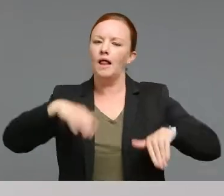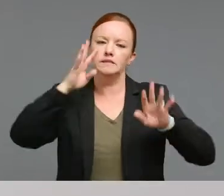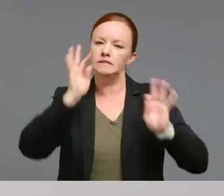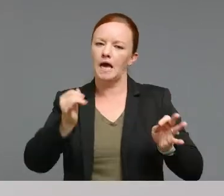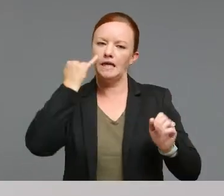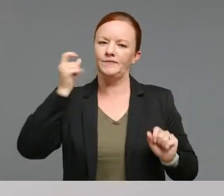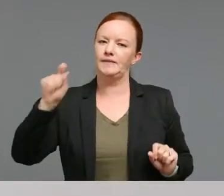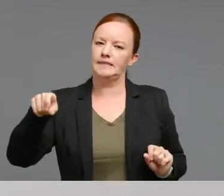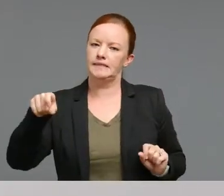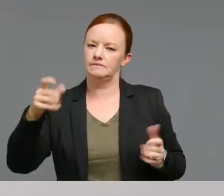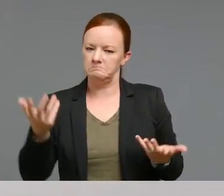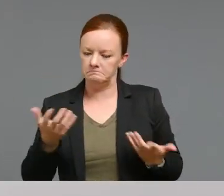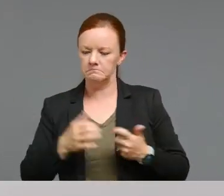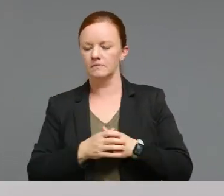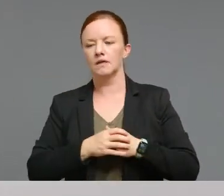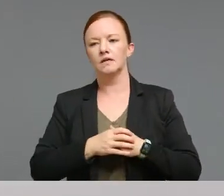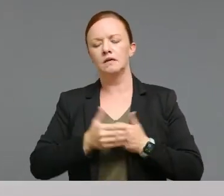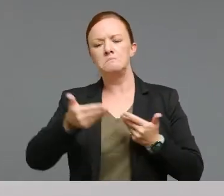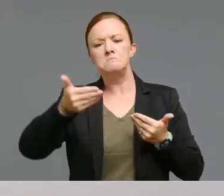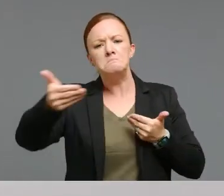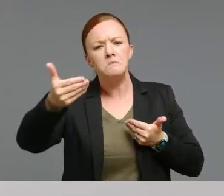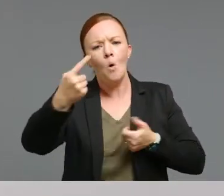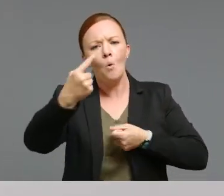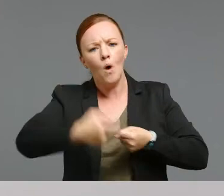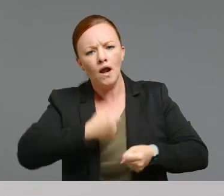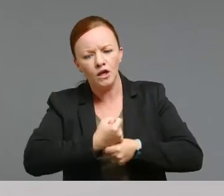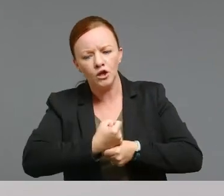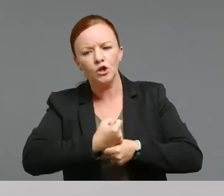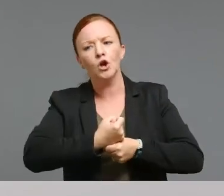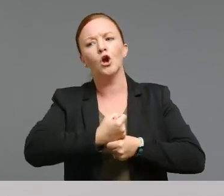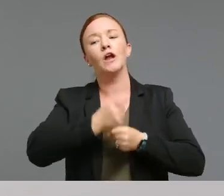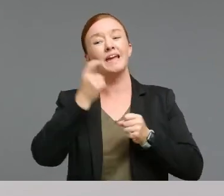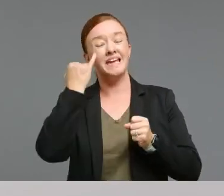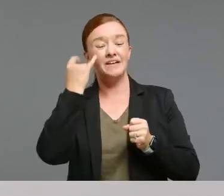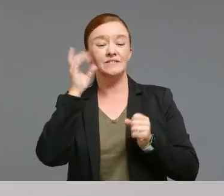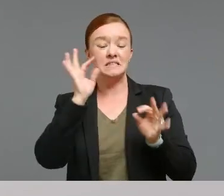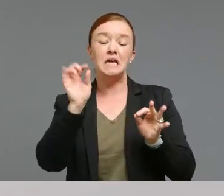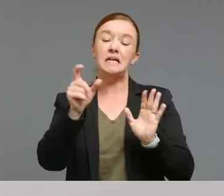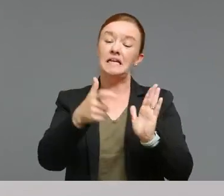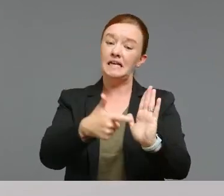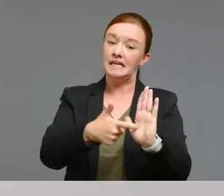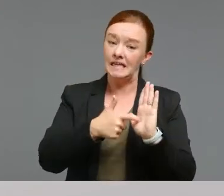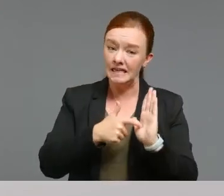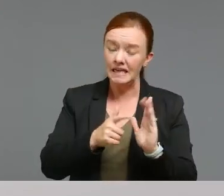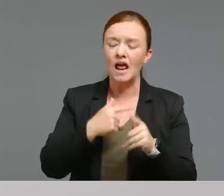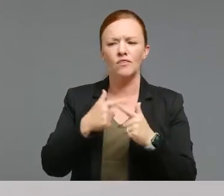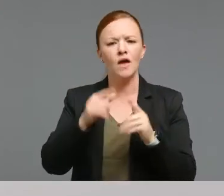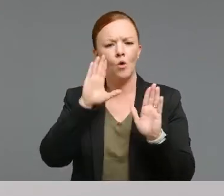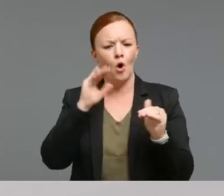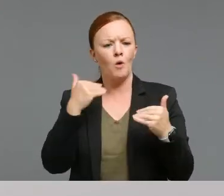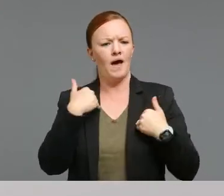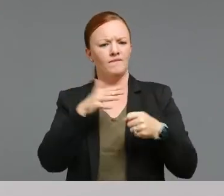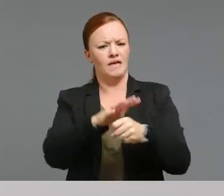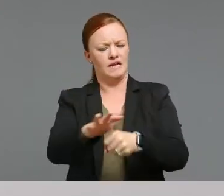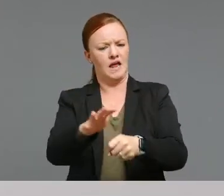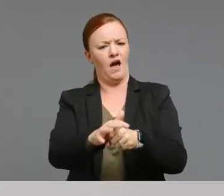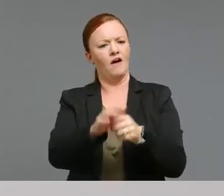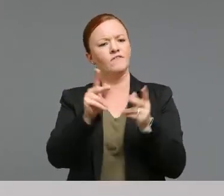what we would hope is that we would have enough capacity in the state where people would be able to come back and get that